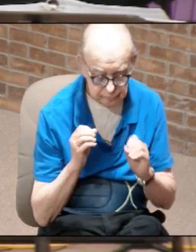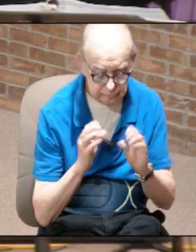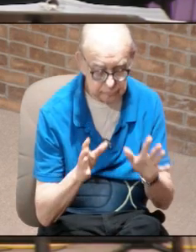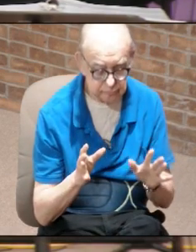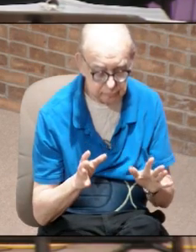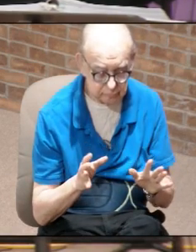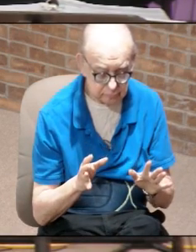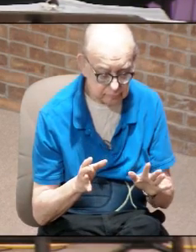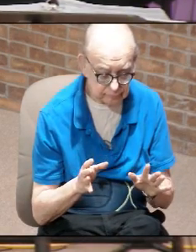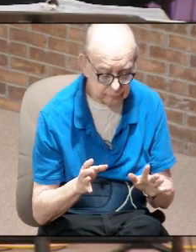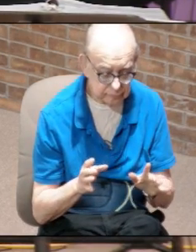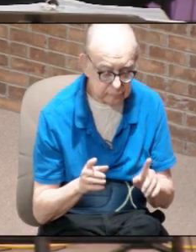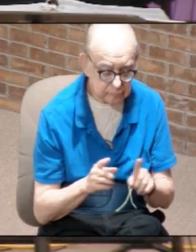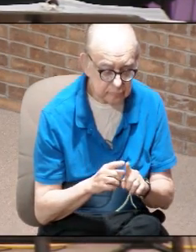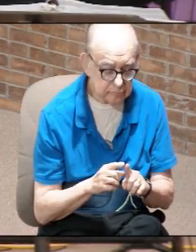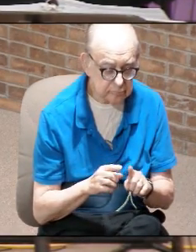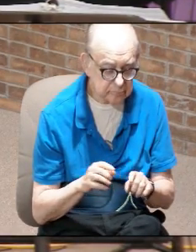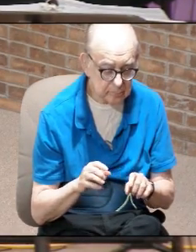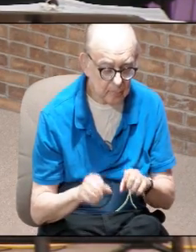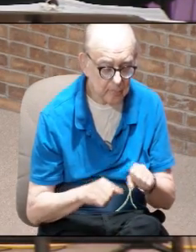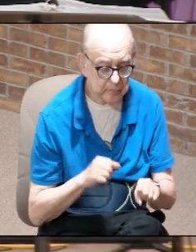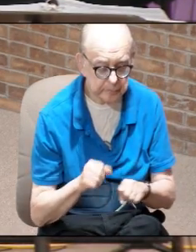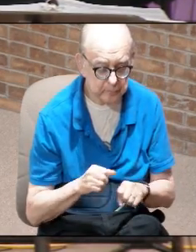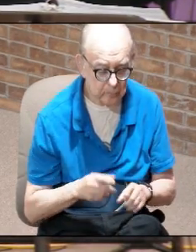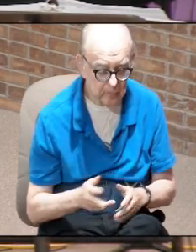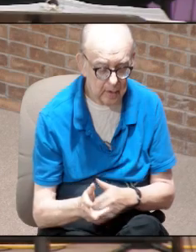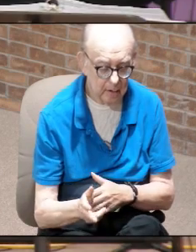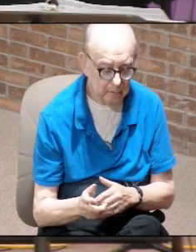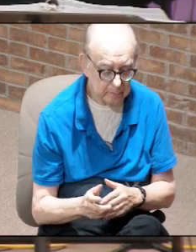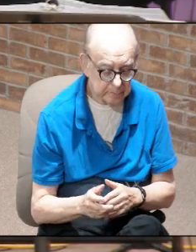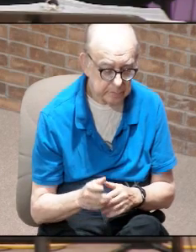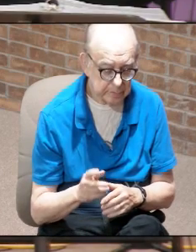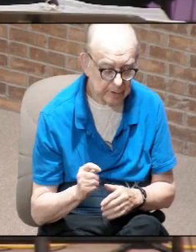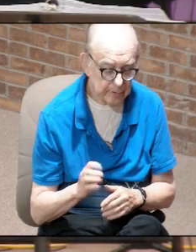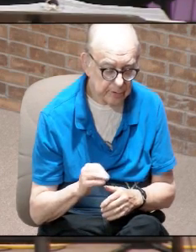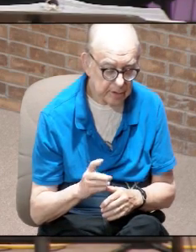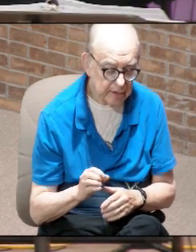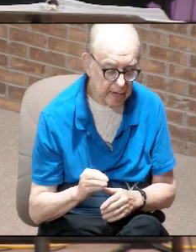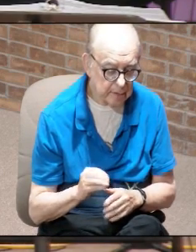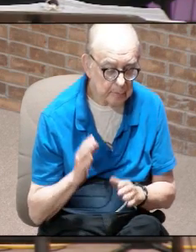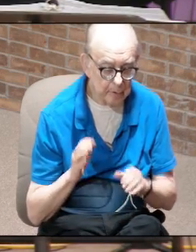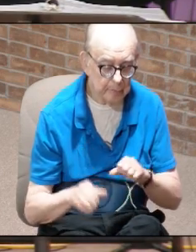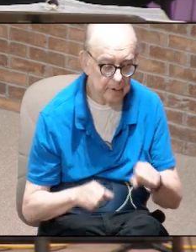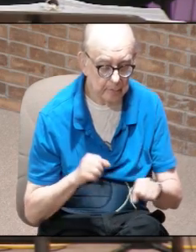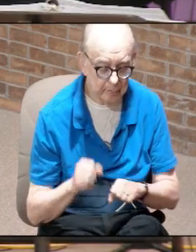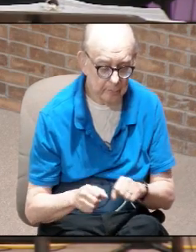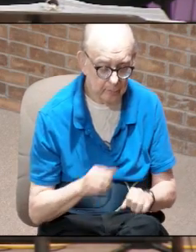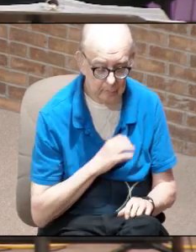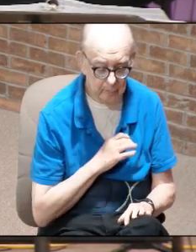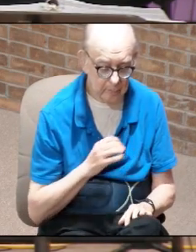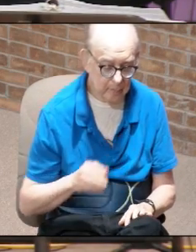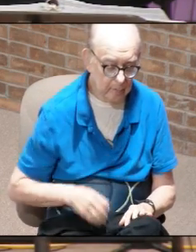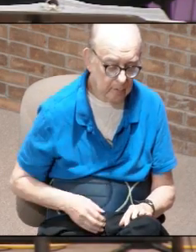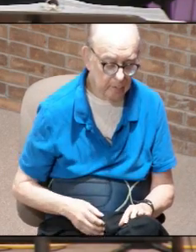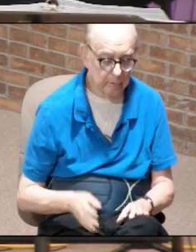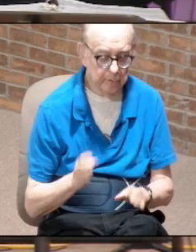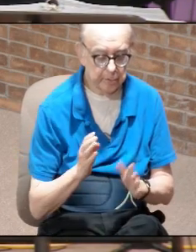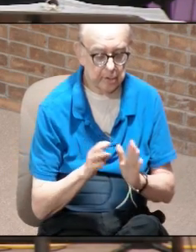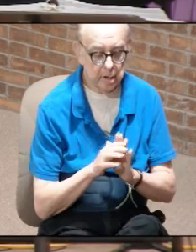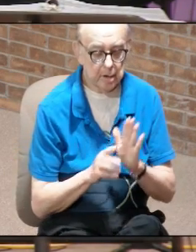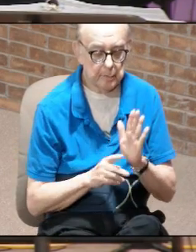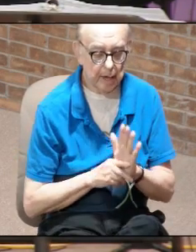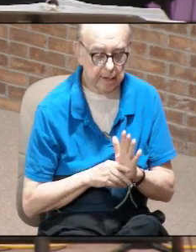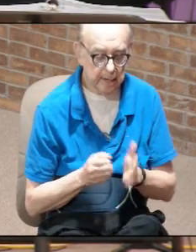were rather like a bike ride, but it was a tandem bike. And Christ was in the back helping me